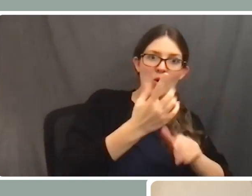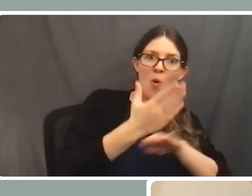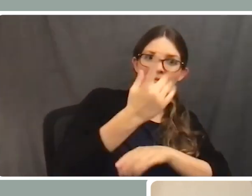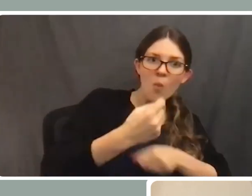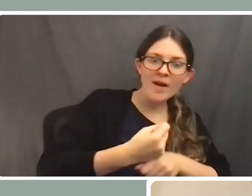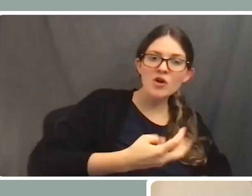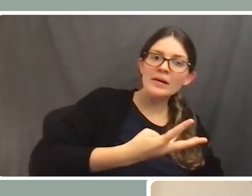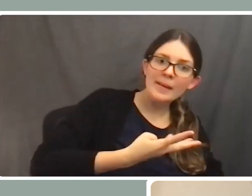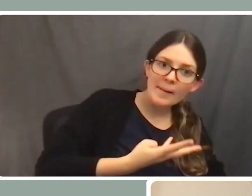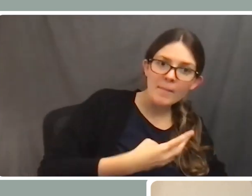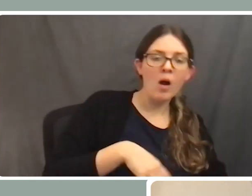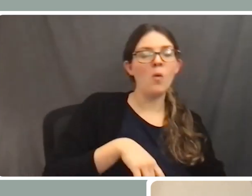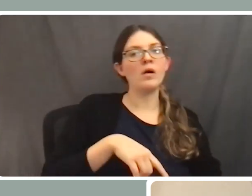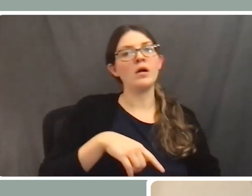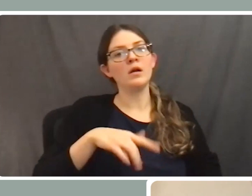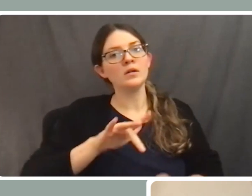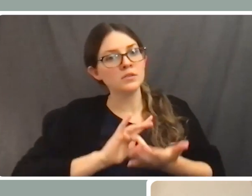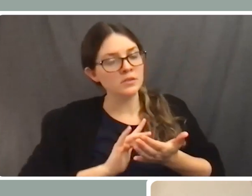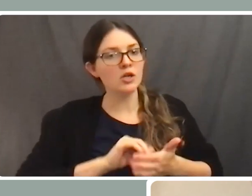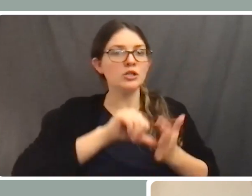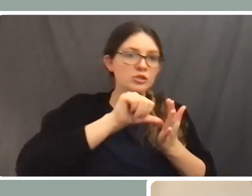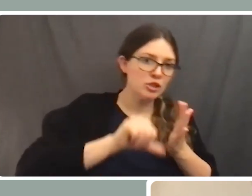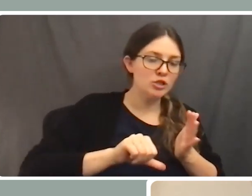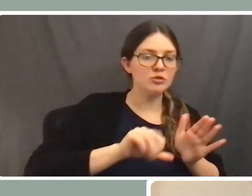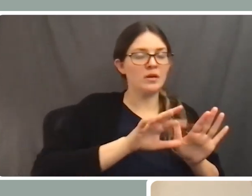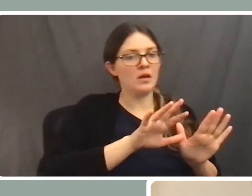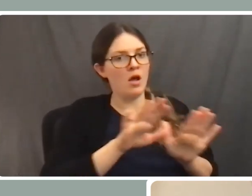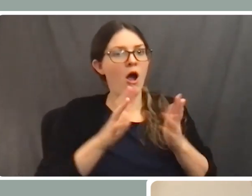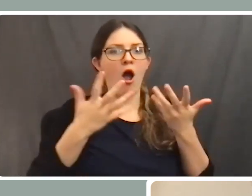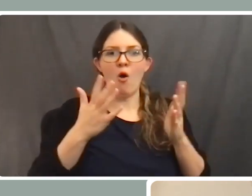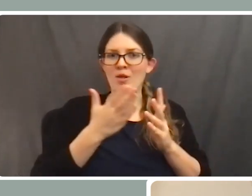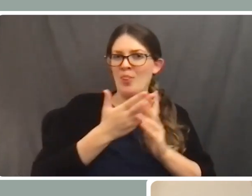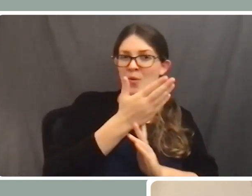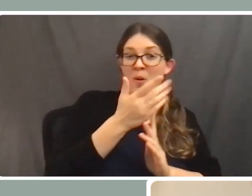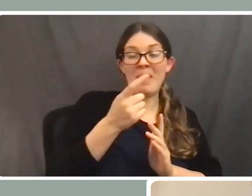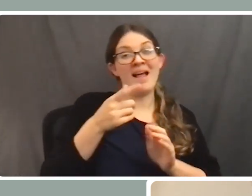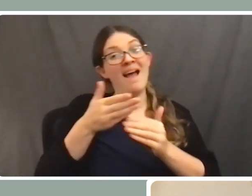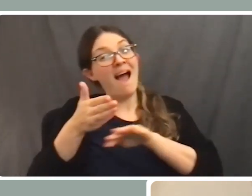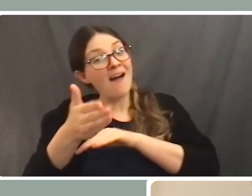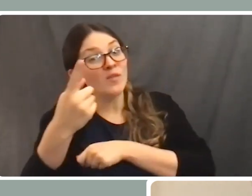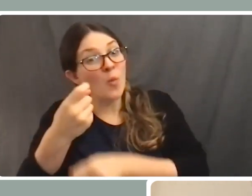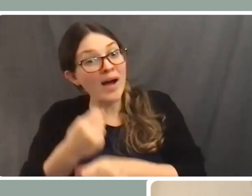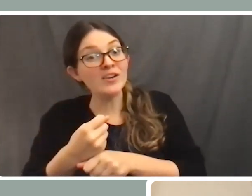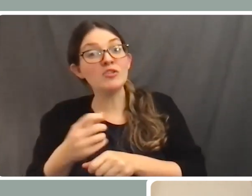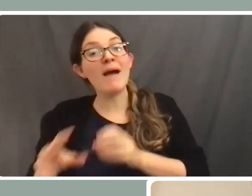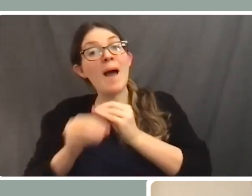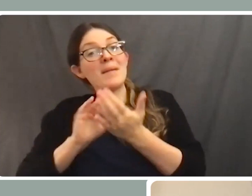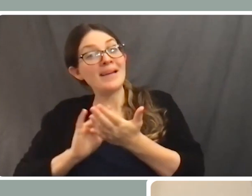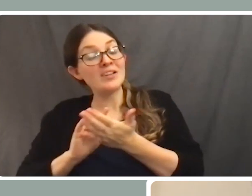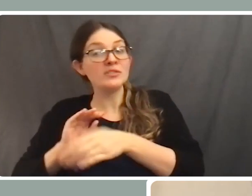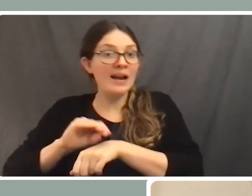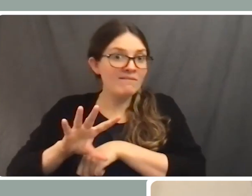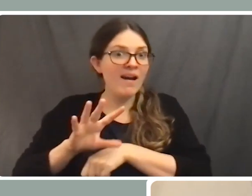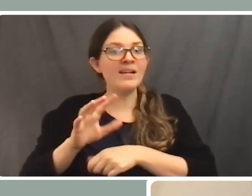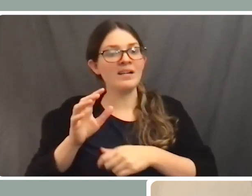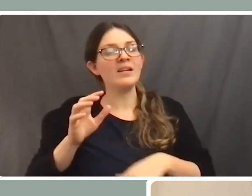of chemo treatments and other drugs and surgery and radiation. So it's another, it's a hard year to add on at the end of